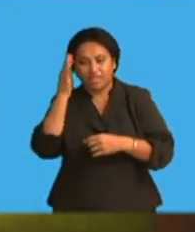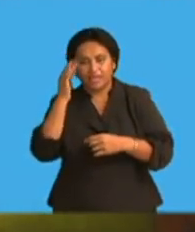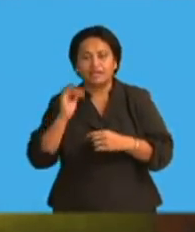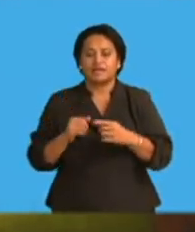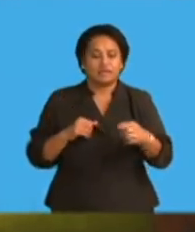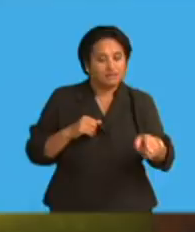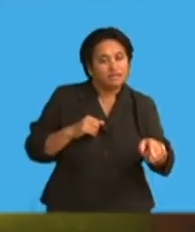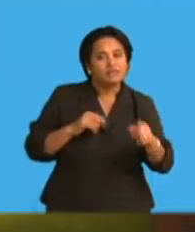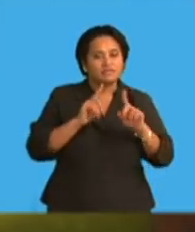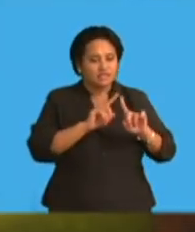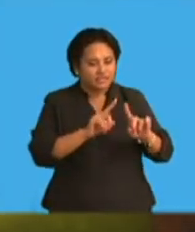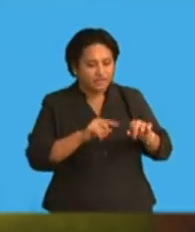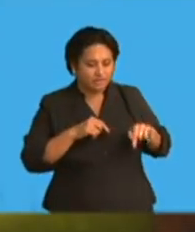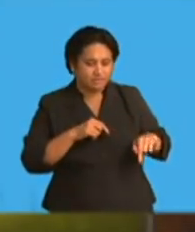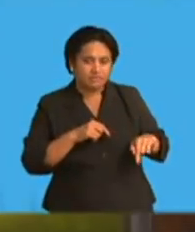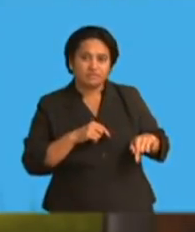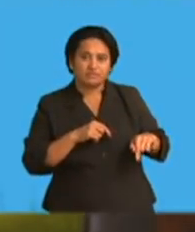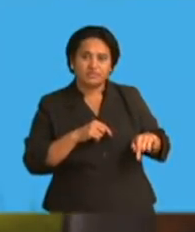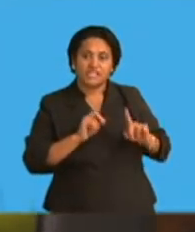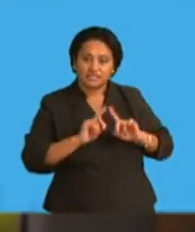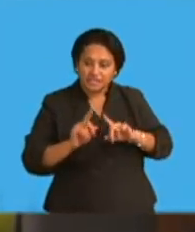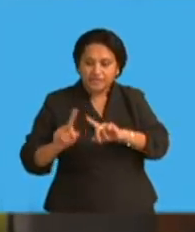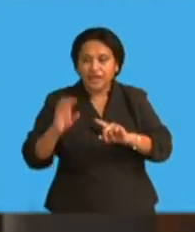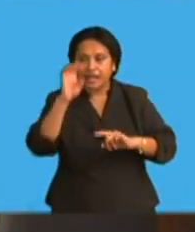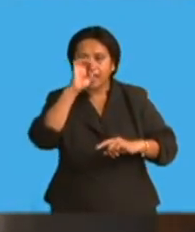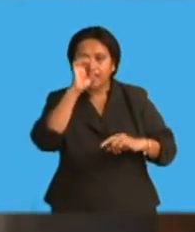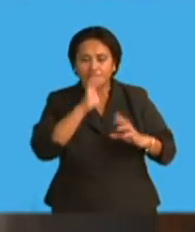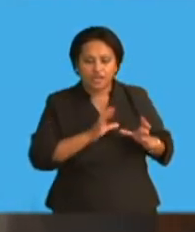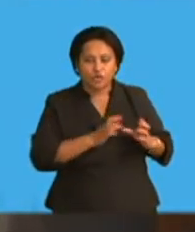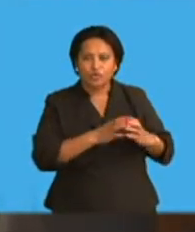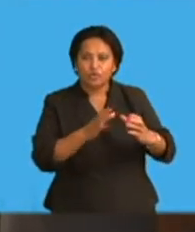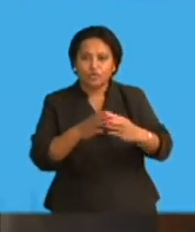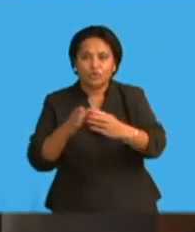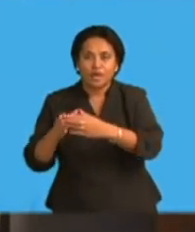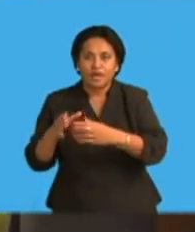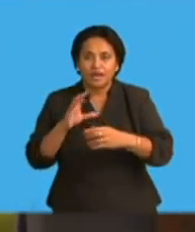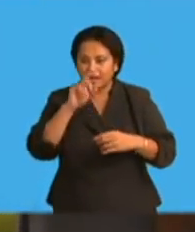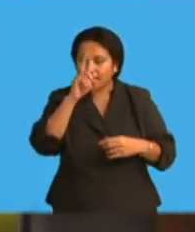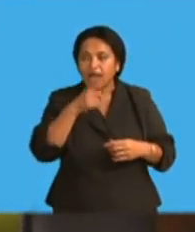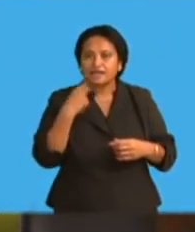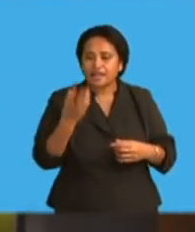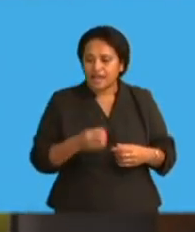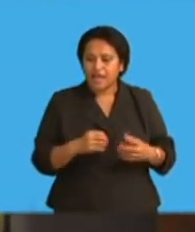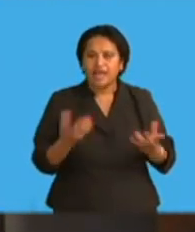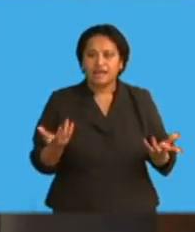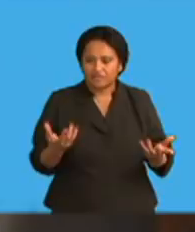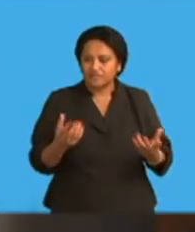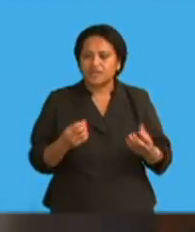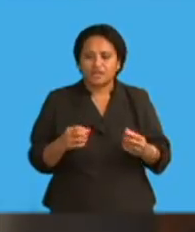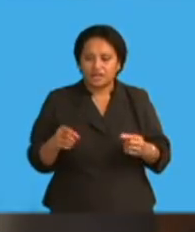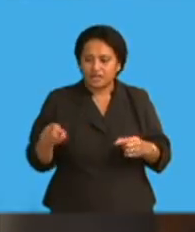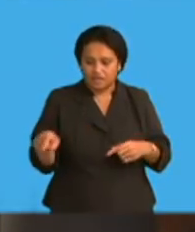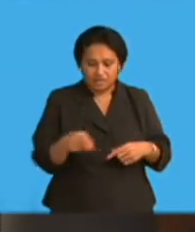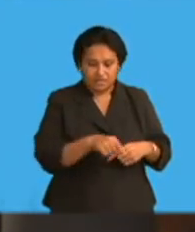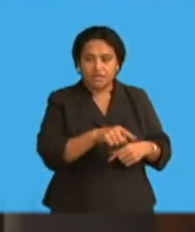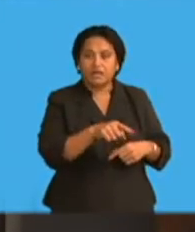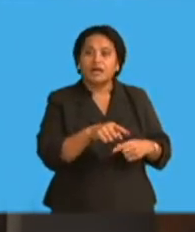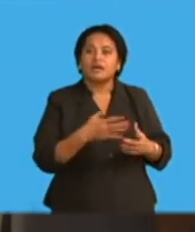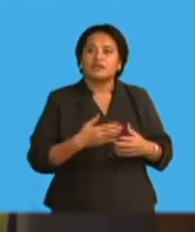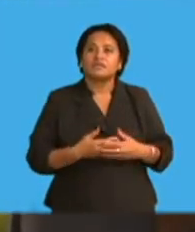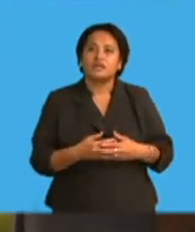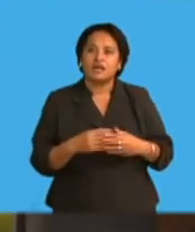what it also does, it actually fails to address intra-group injustices. Intra-group